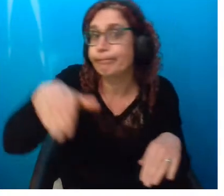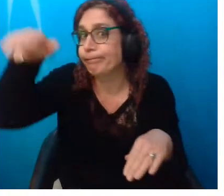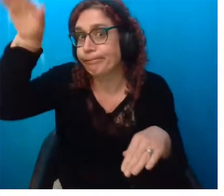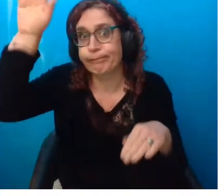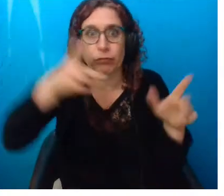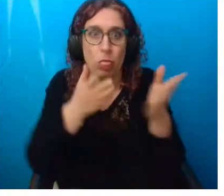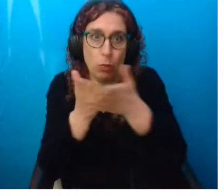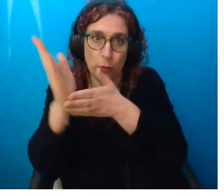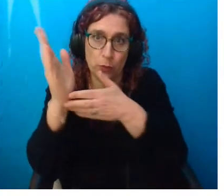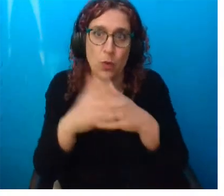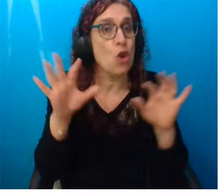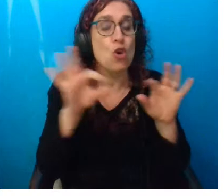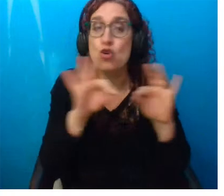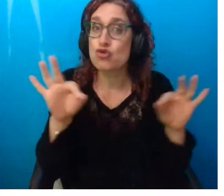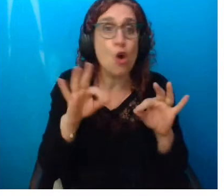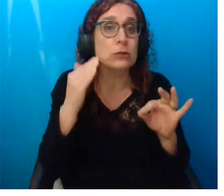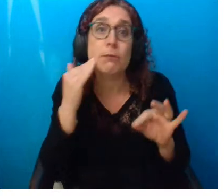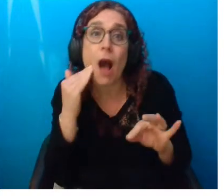Next slide.